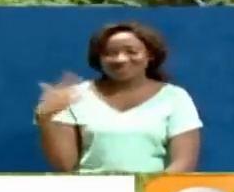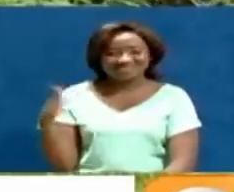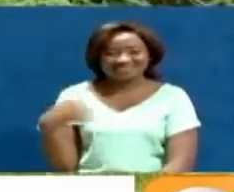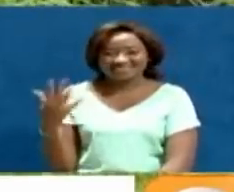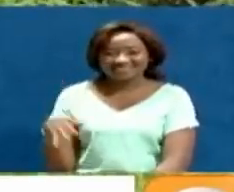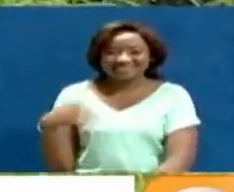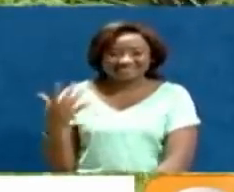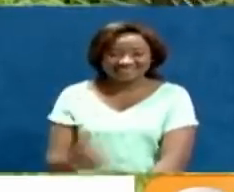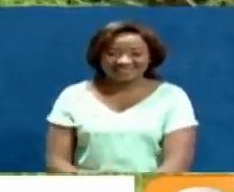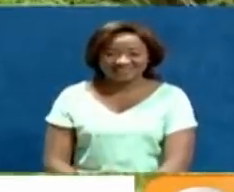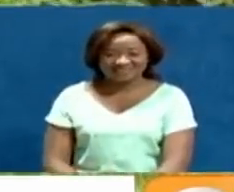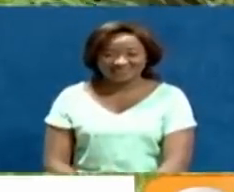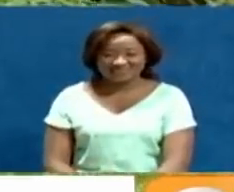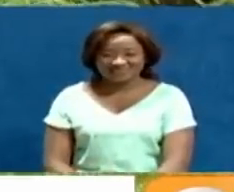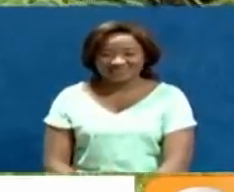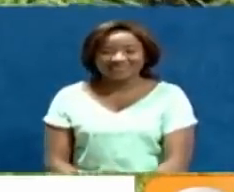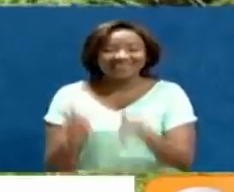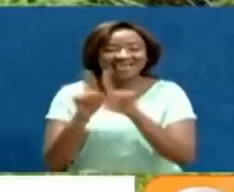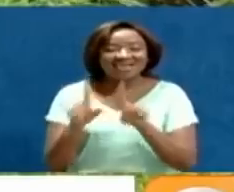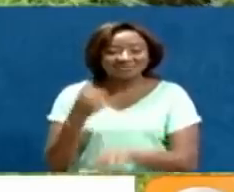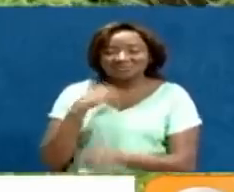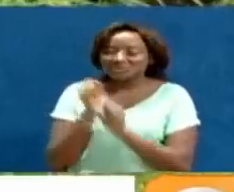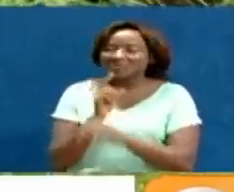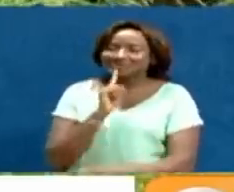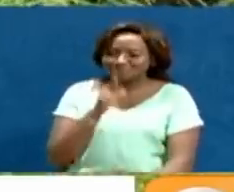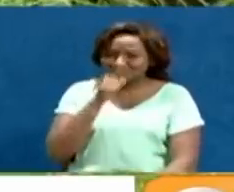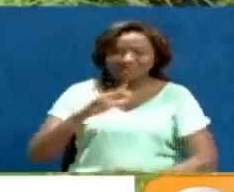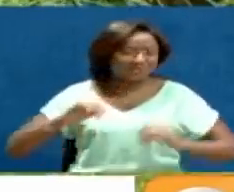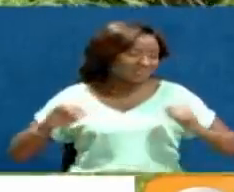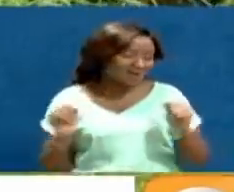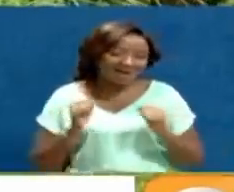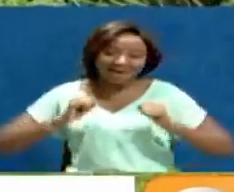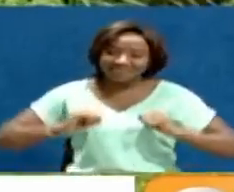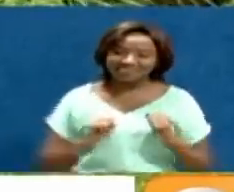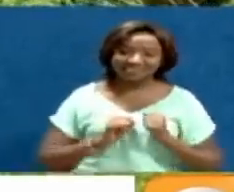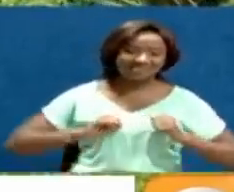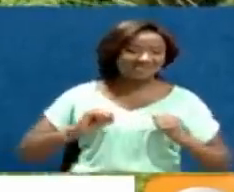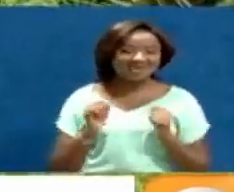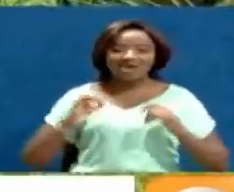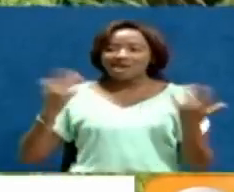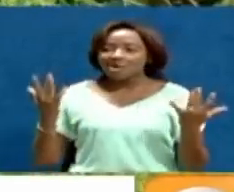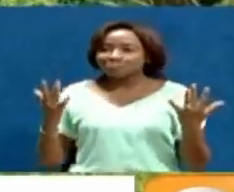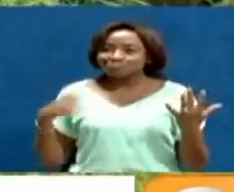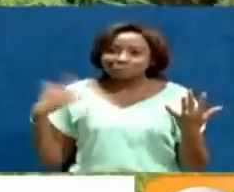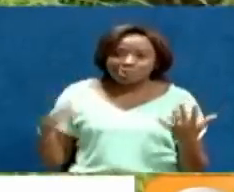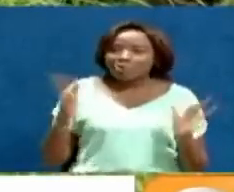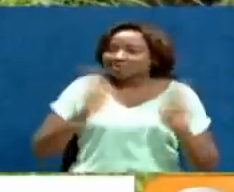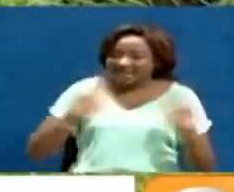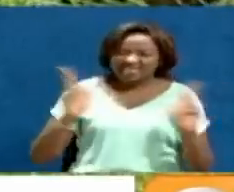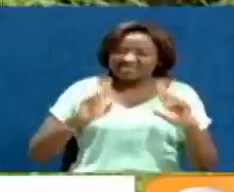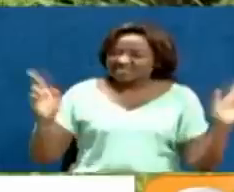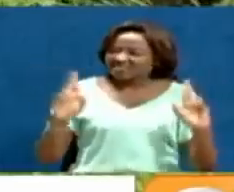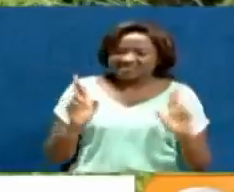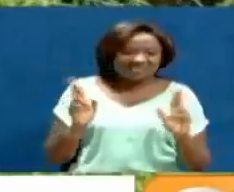and then I make sure that he's always happy, he's always